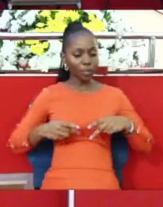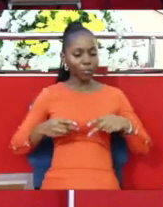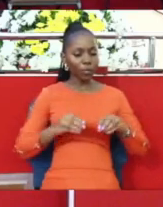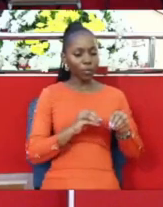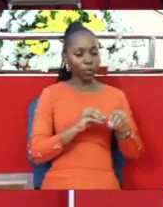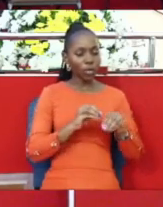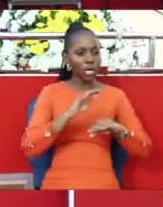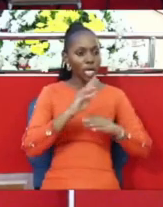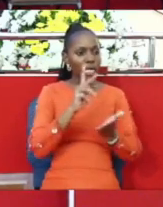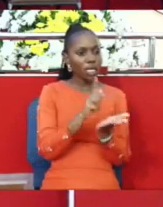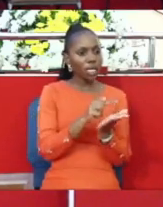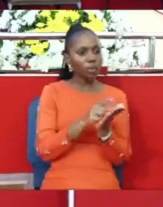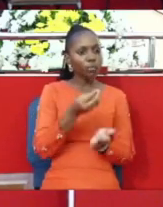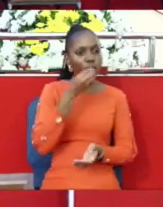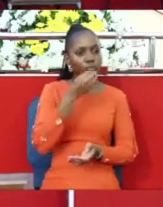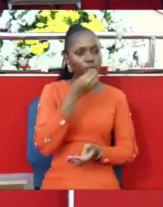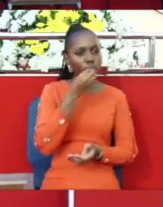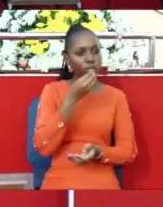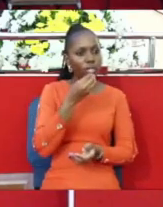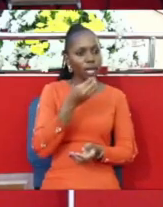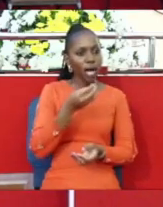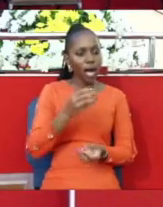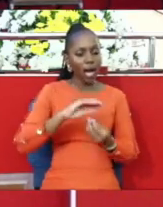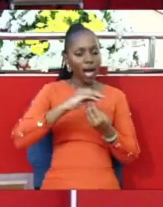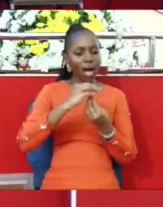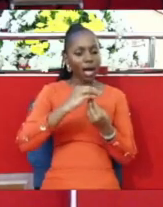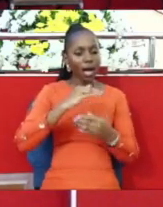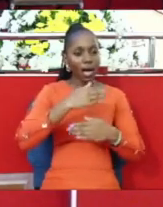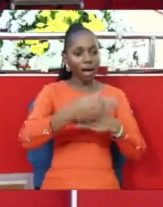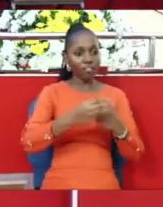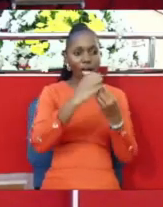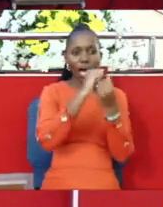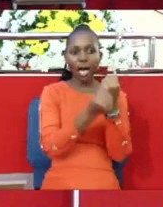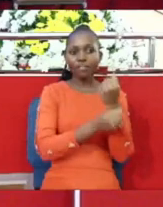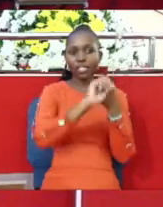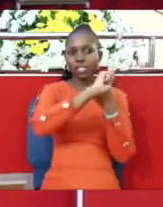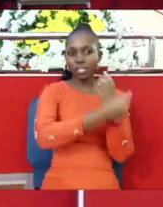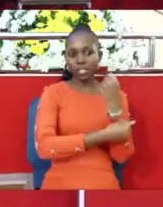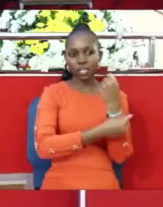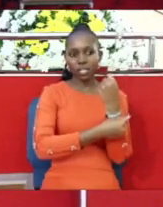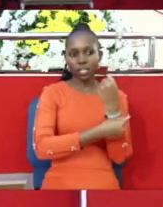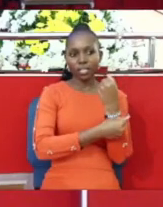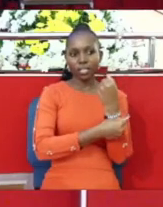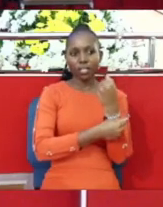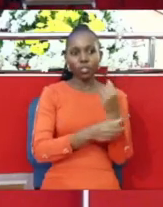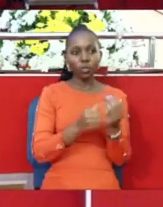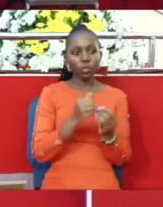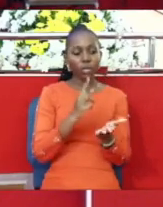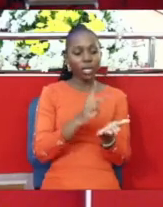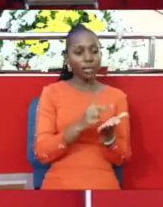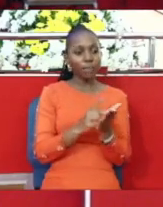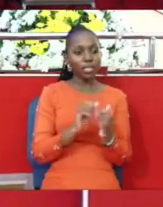in my spirit. Na ninahisi katika roho. Even for you and for me. Hata kwako na kwangu. There is a strong tower. Kunao mnara. Where the Lord